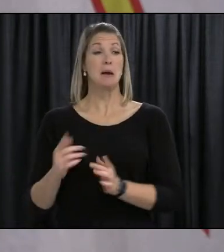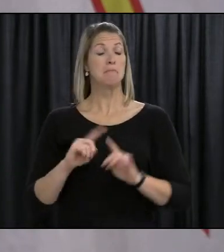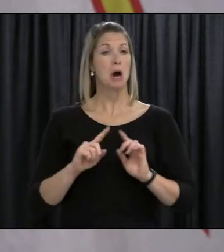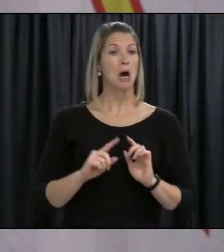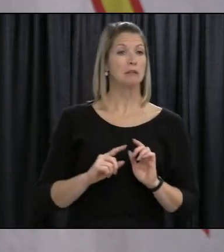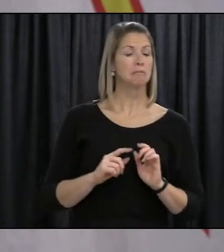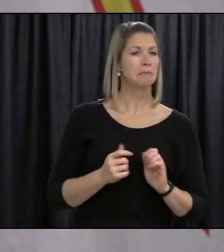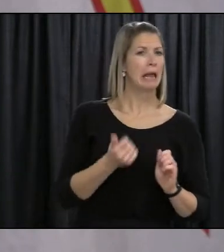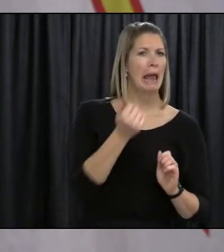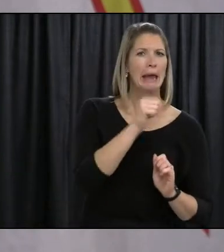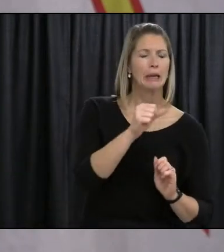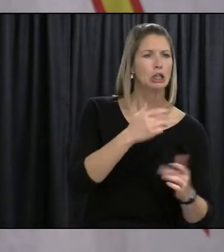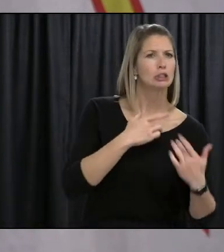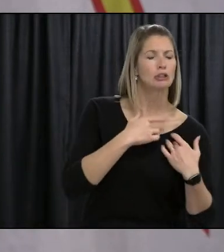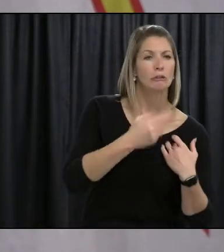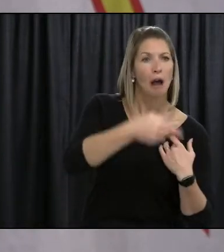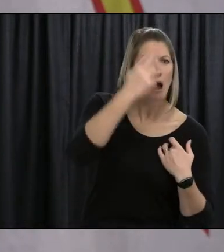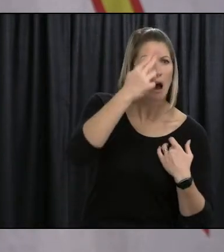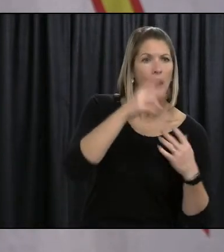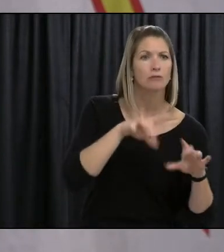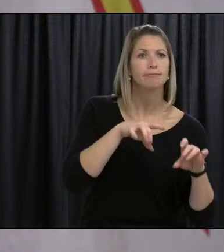any red flags at this point.